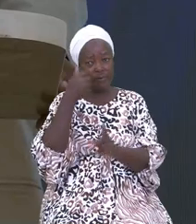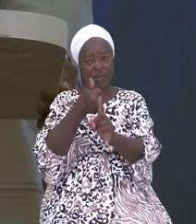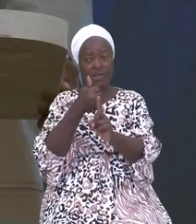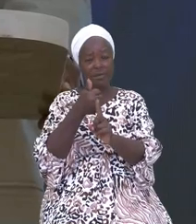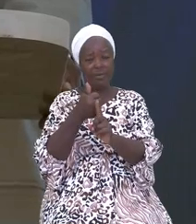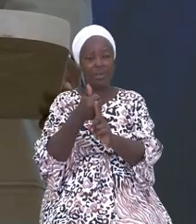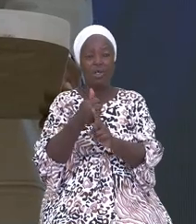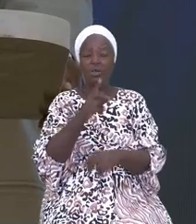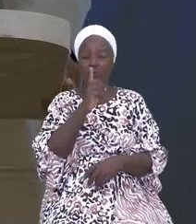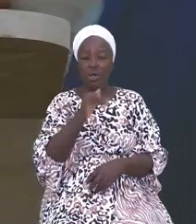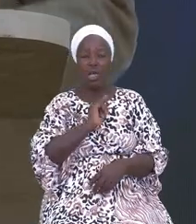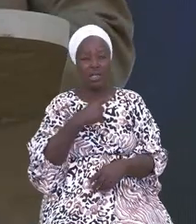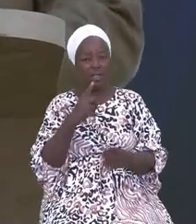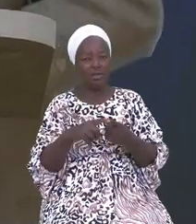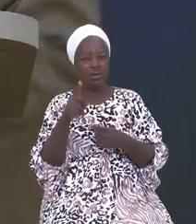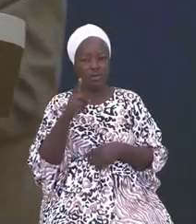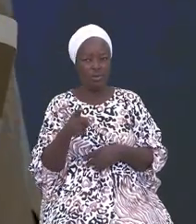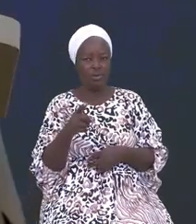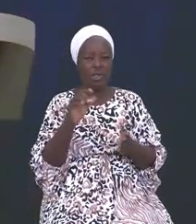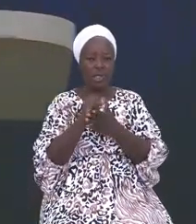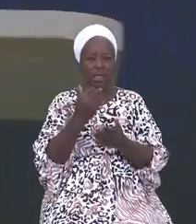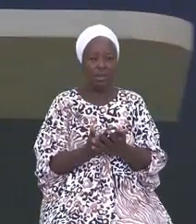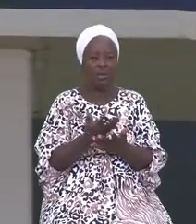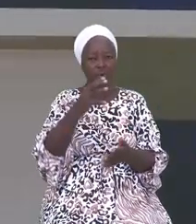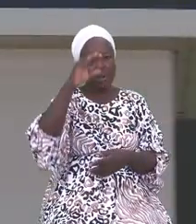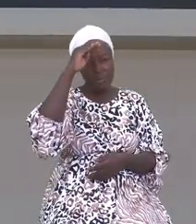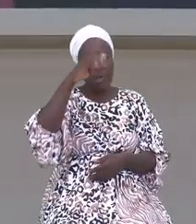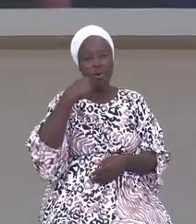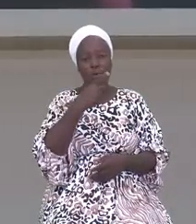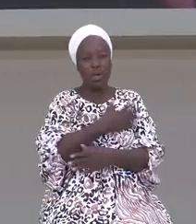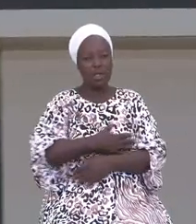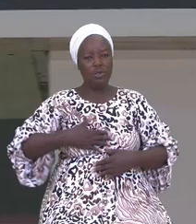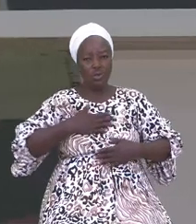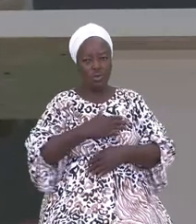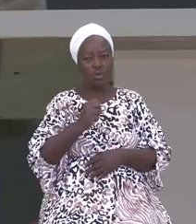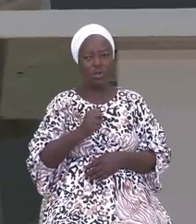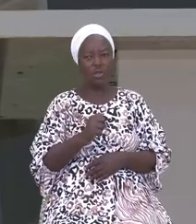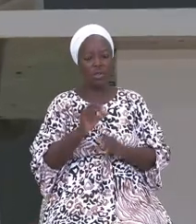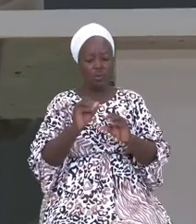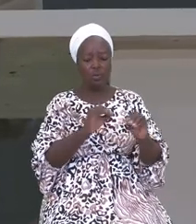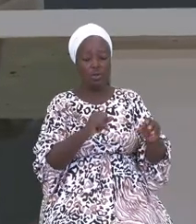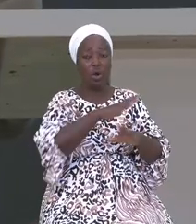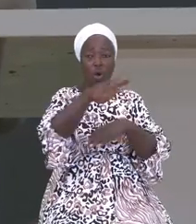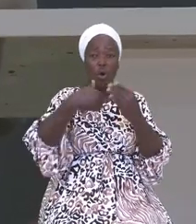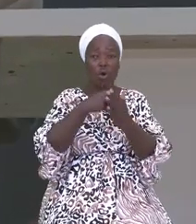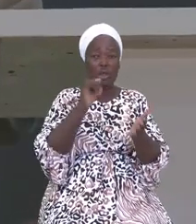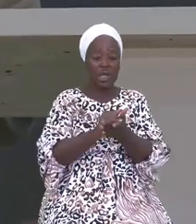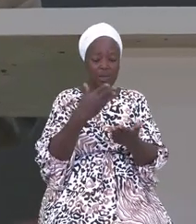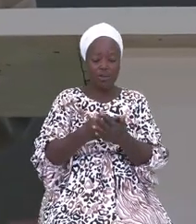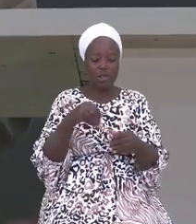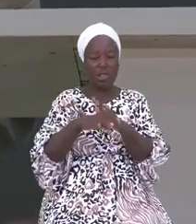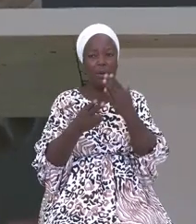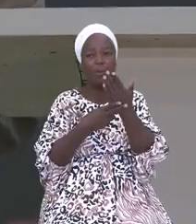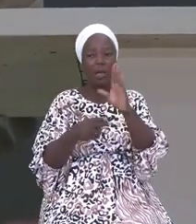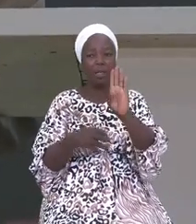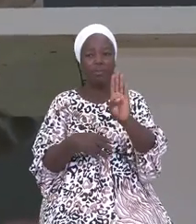I say unto you, that a rich man who enjoys putting all that money in the bank